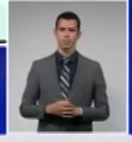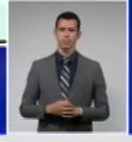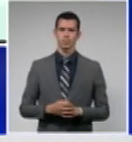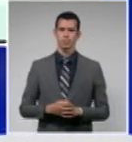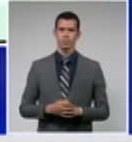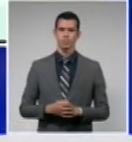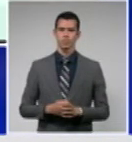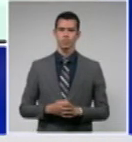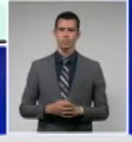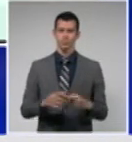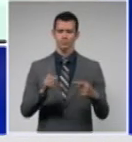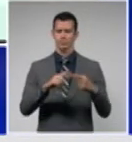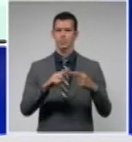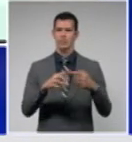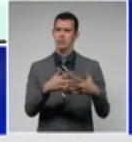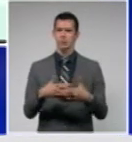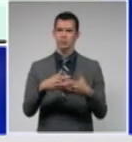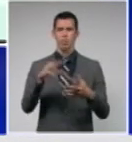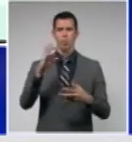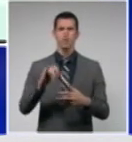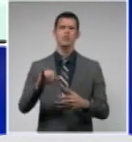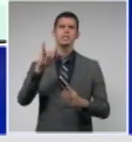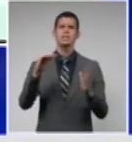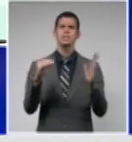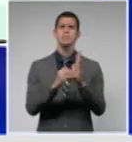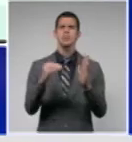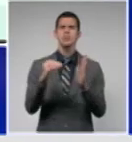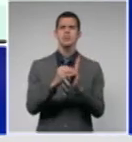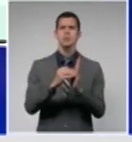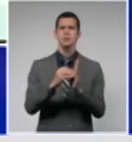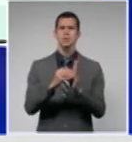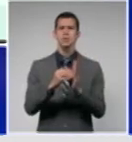6,554,820 confirmed cases and